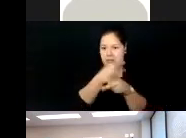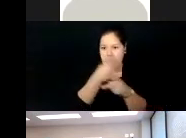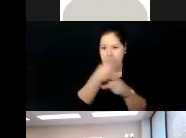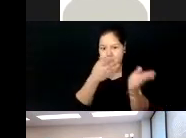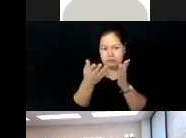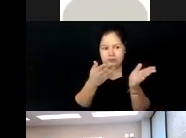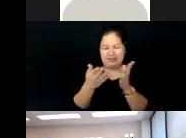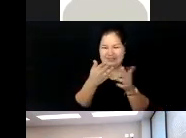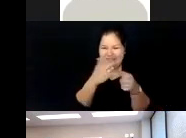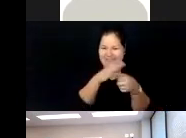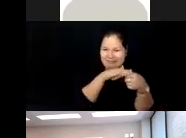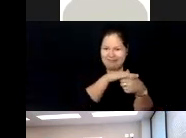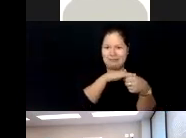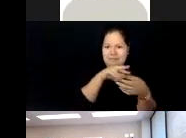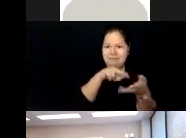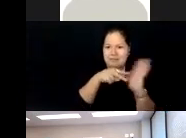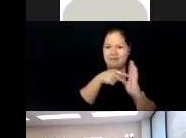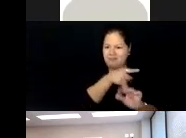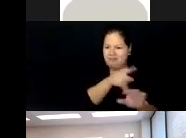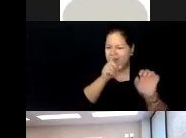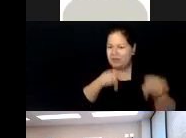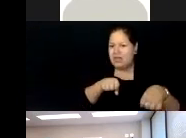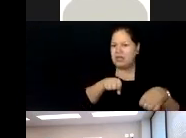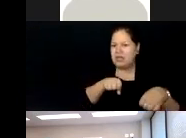that folks are able to